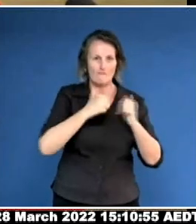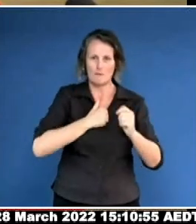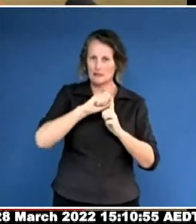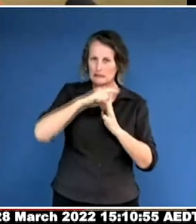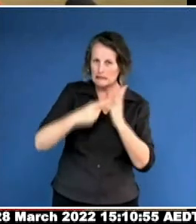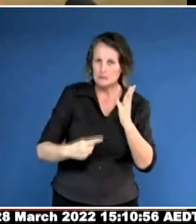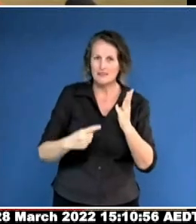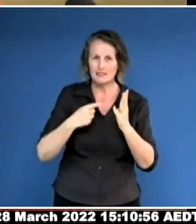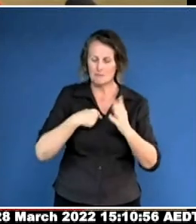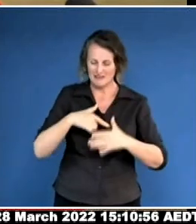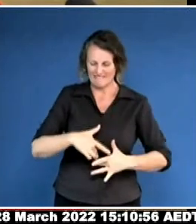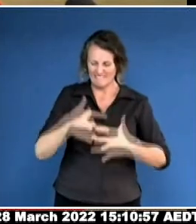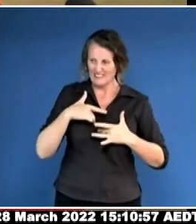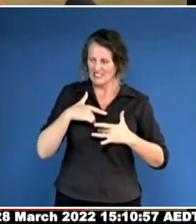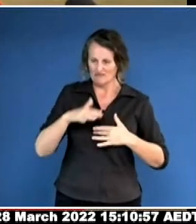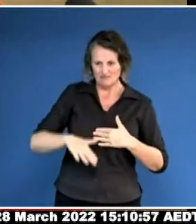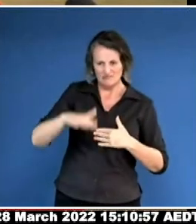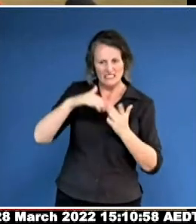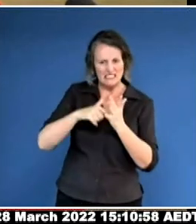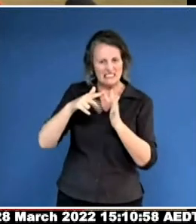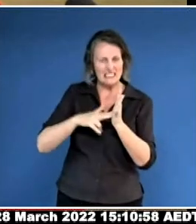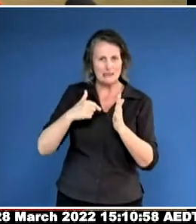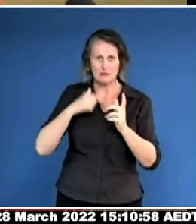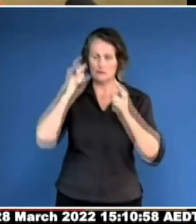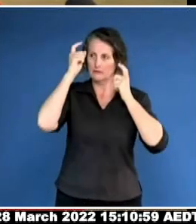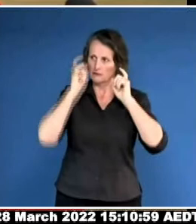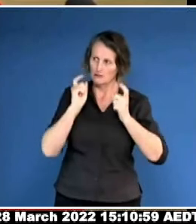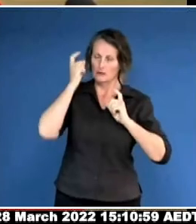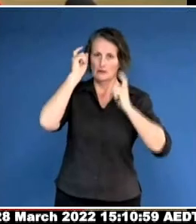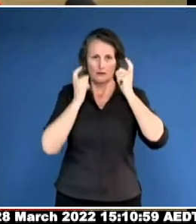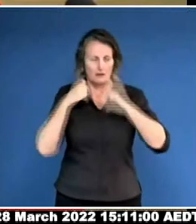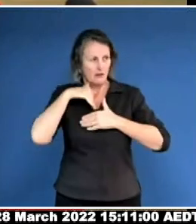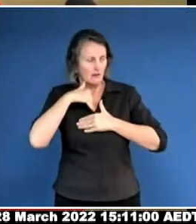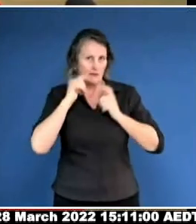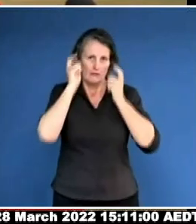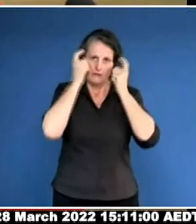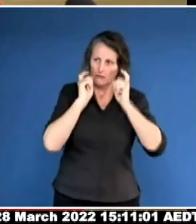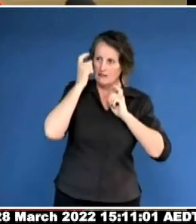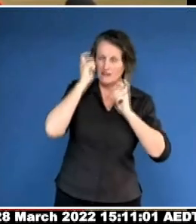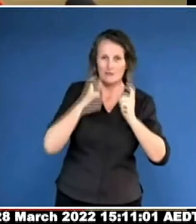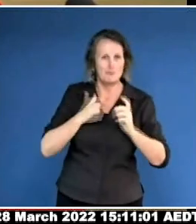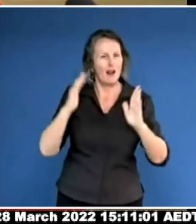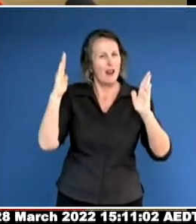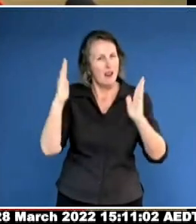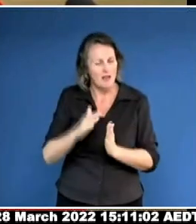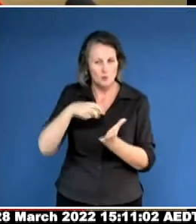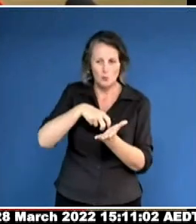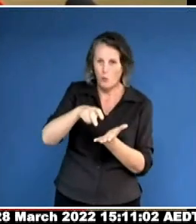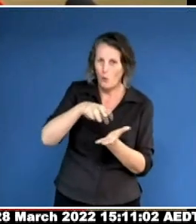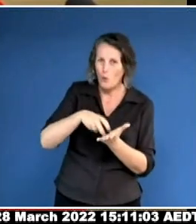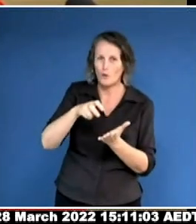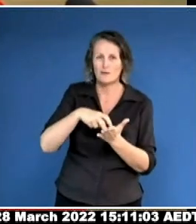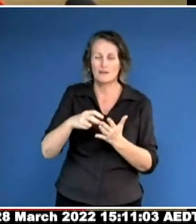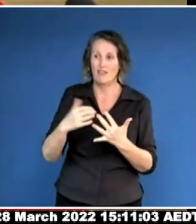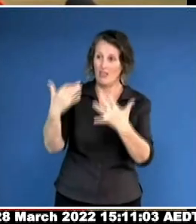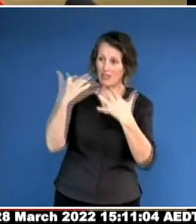of social anxiety during my teenage years when my physical mobility began to rapidly decline. As well as being